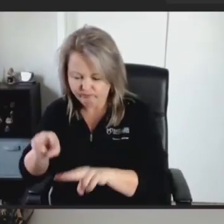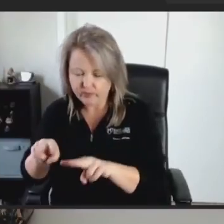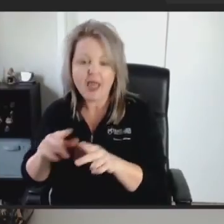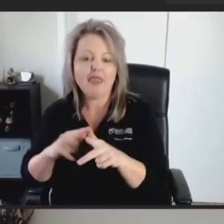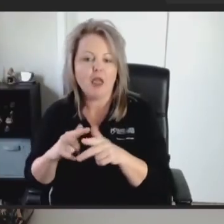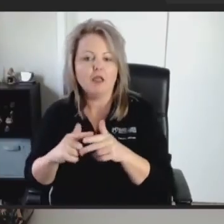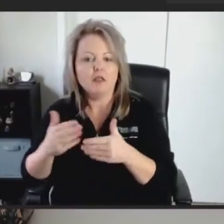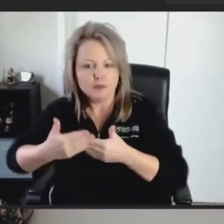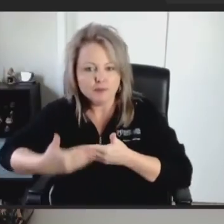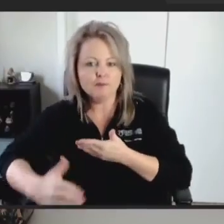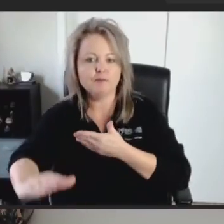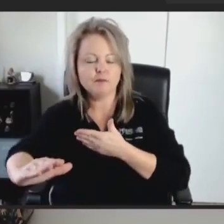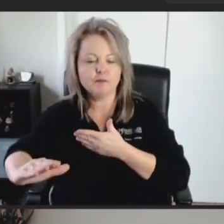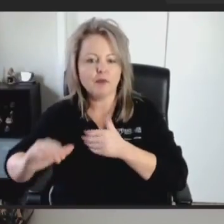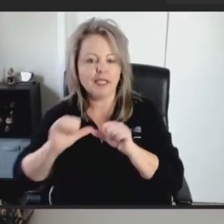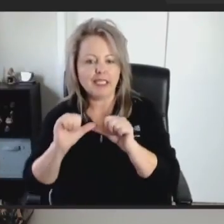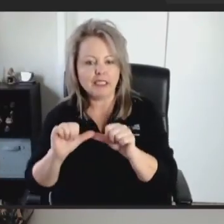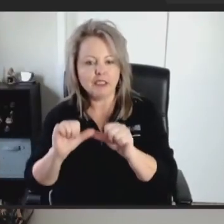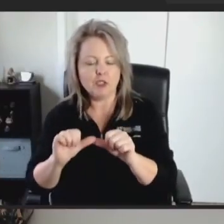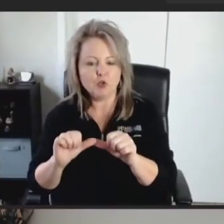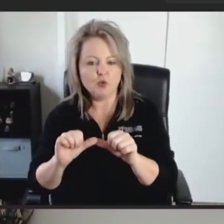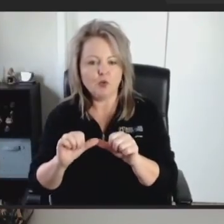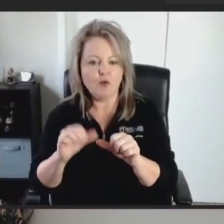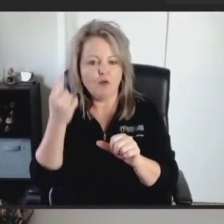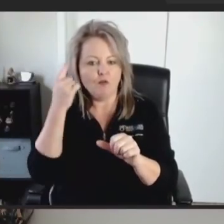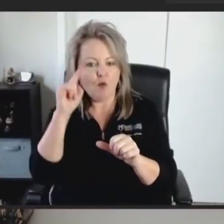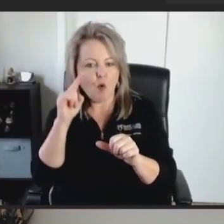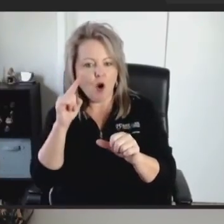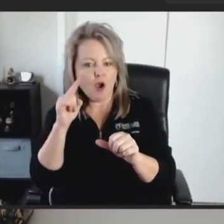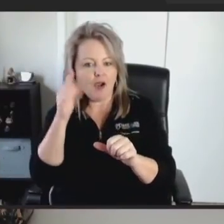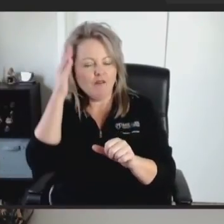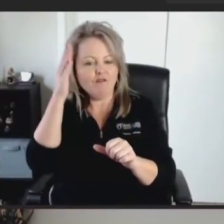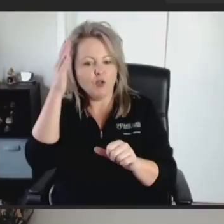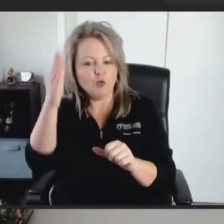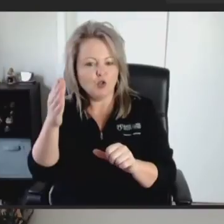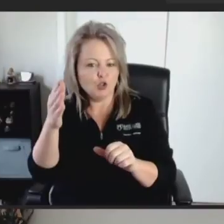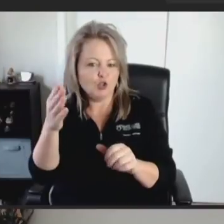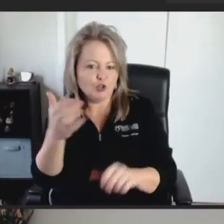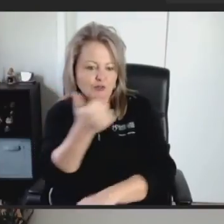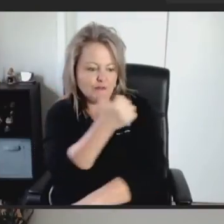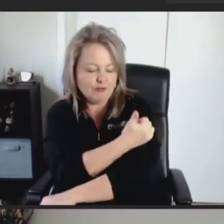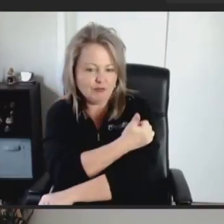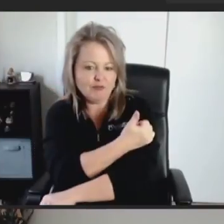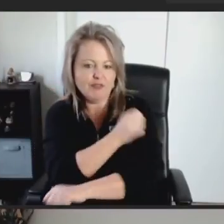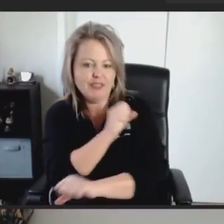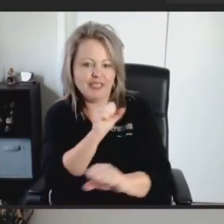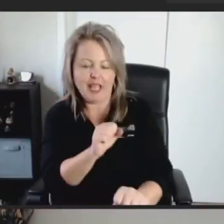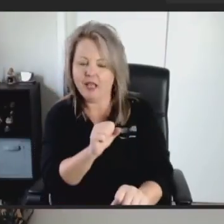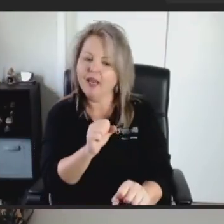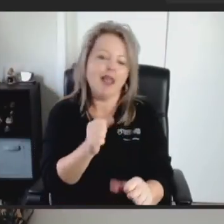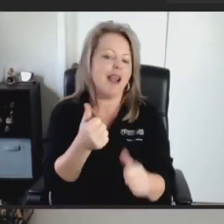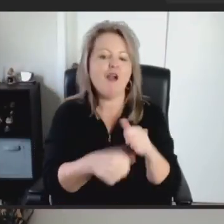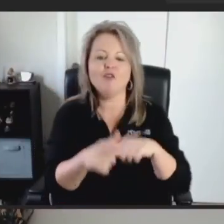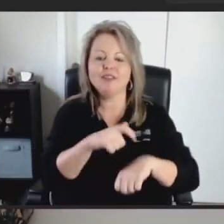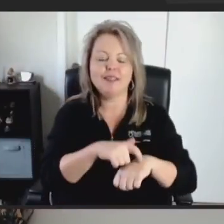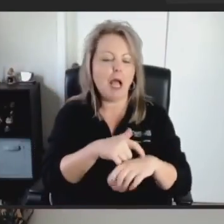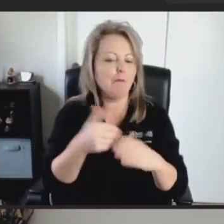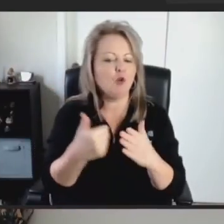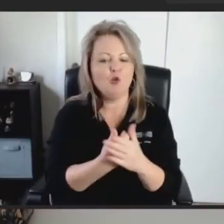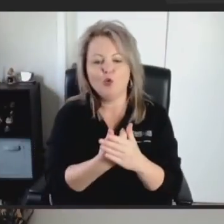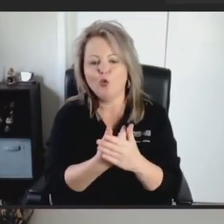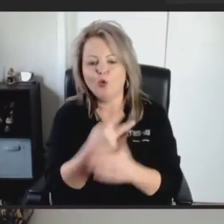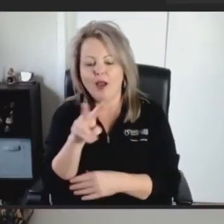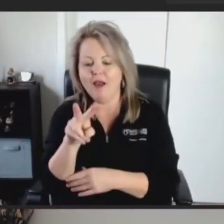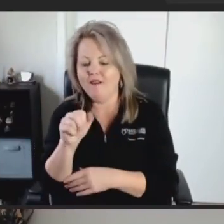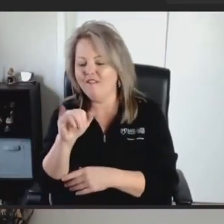for people's need for future booster doses. And so I get asked that every time we have a new vaccine, and